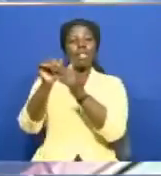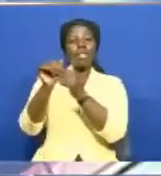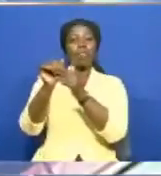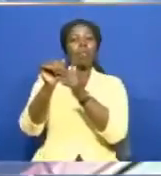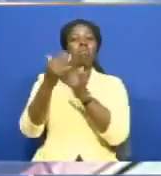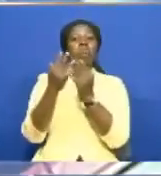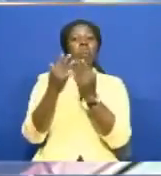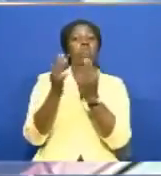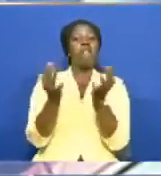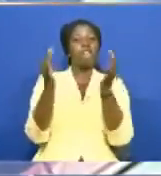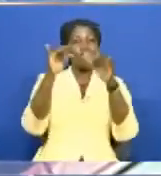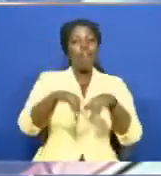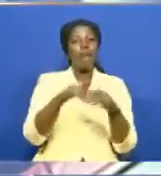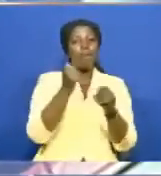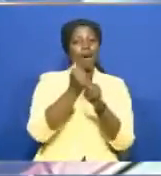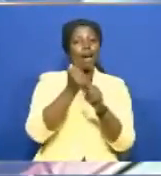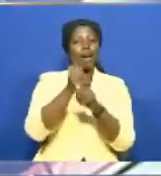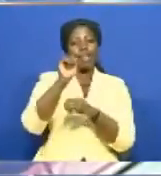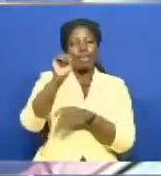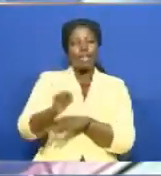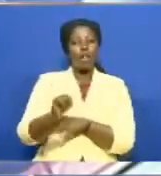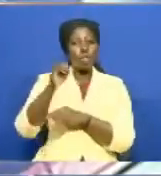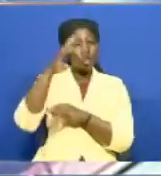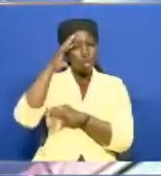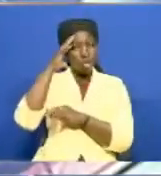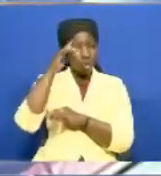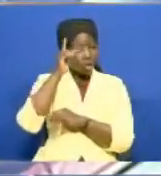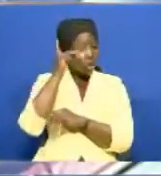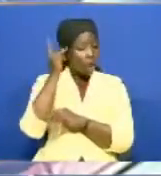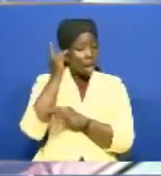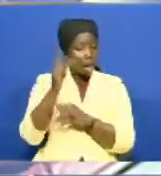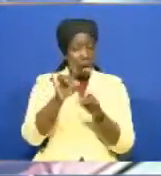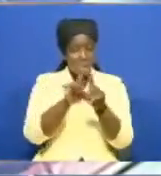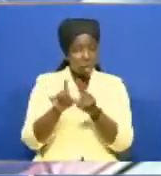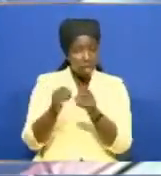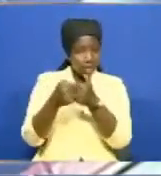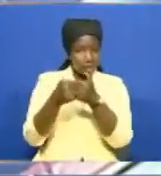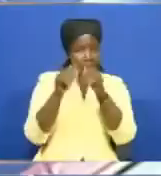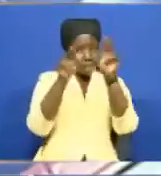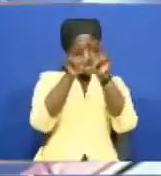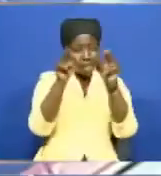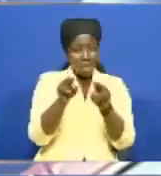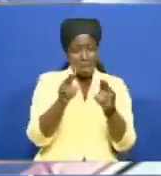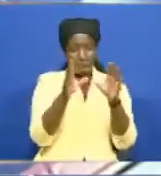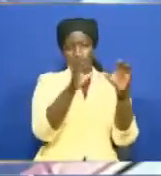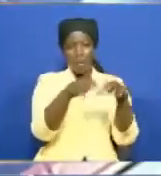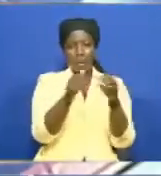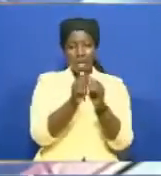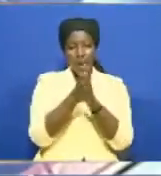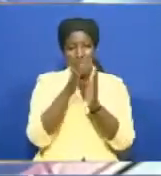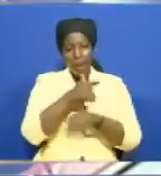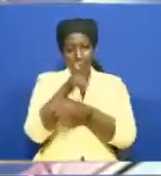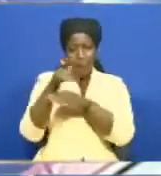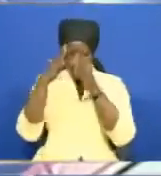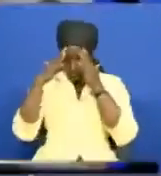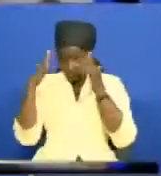The leaders also have challenged the international community and the media to focus on nation-building stories in